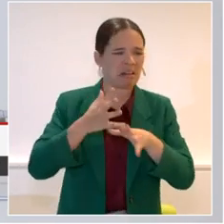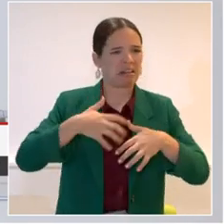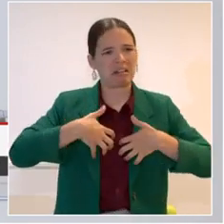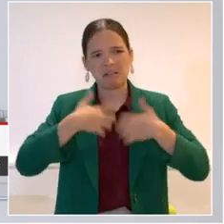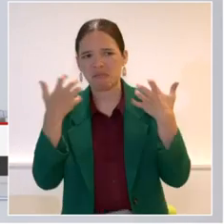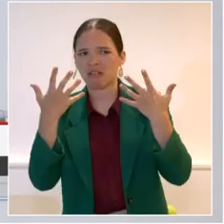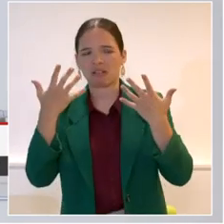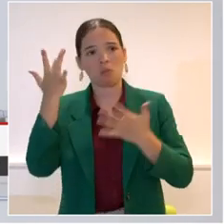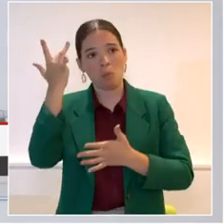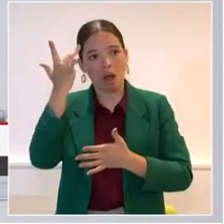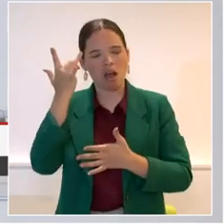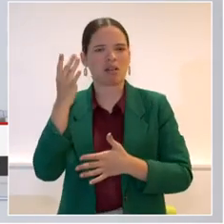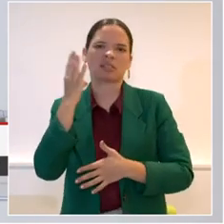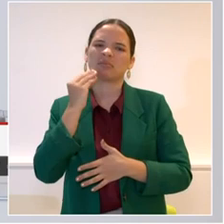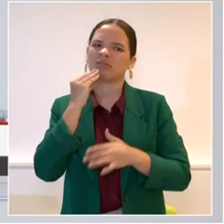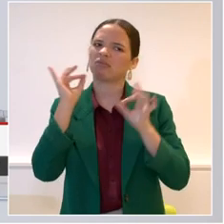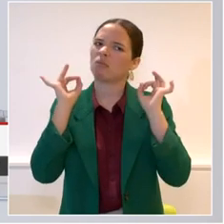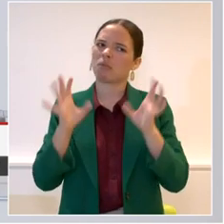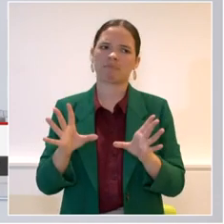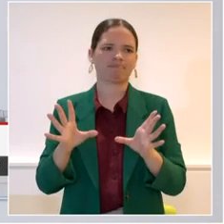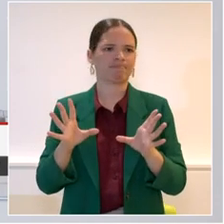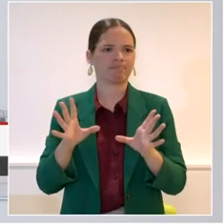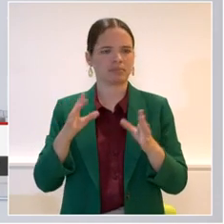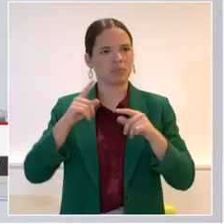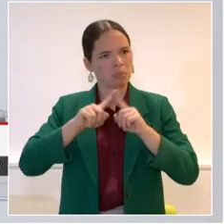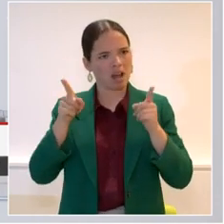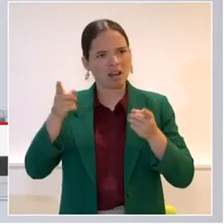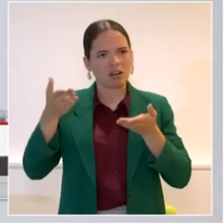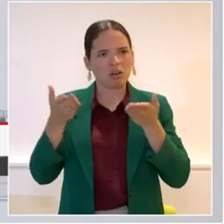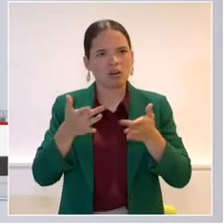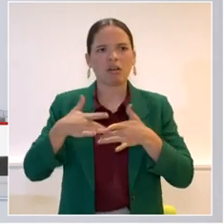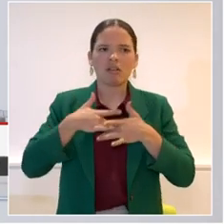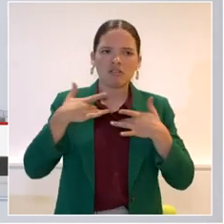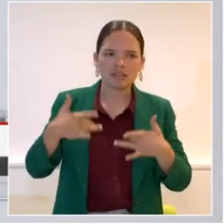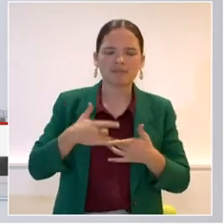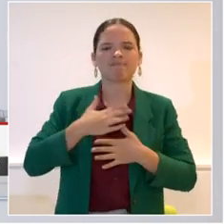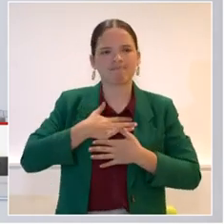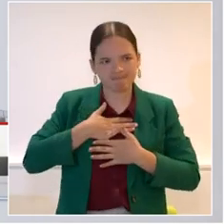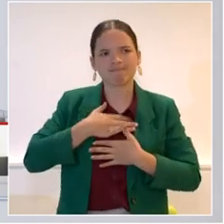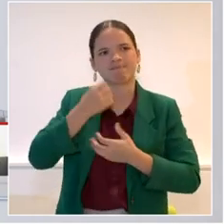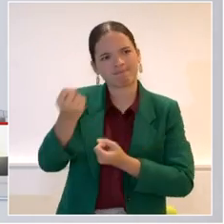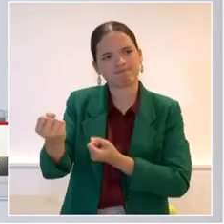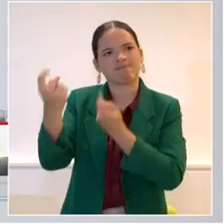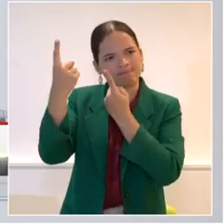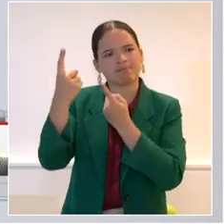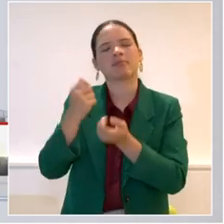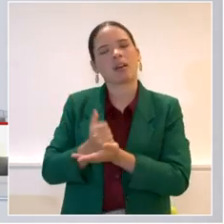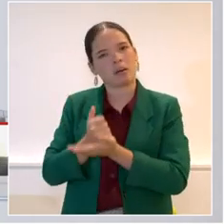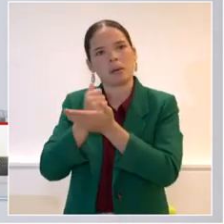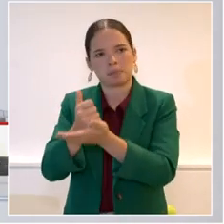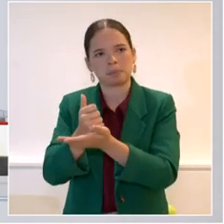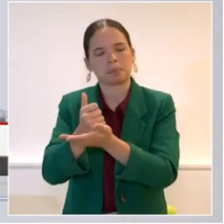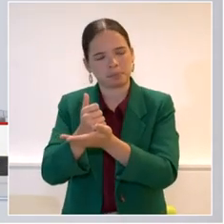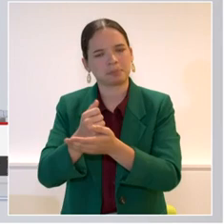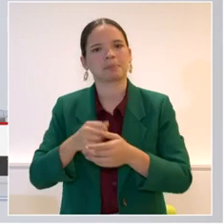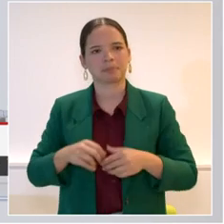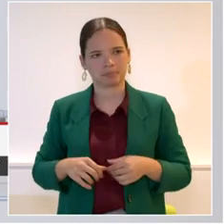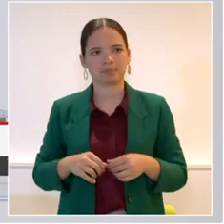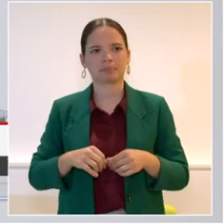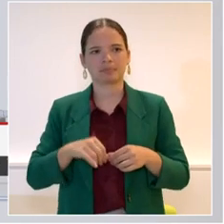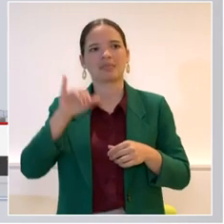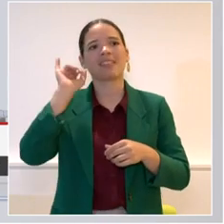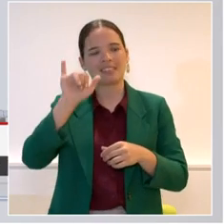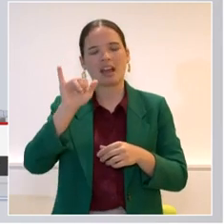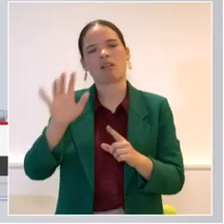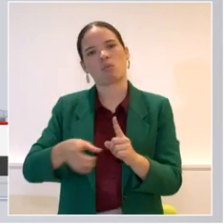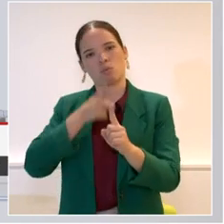things, but you are there and you meet them with your heart and with your grace and giving them a hand in government. And that's what this is about. And so I